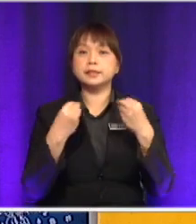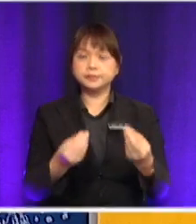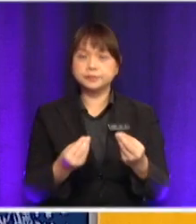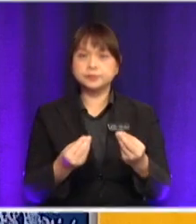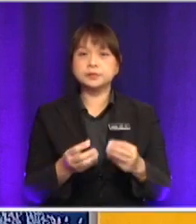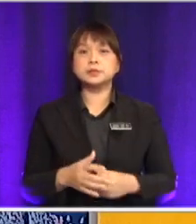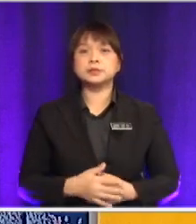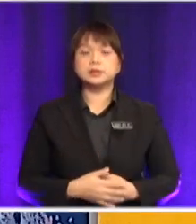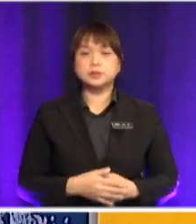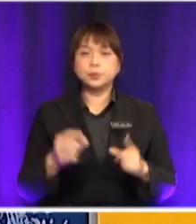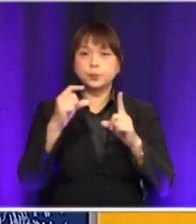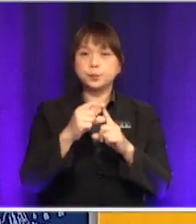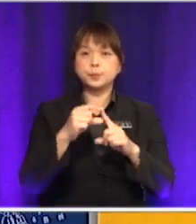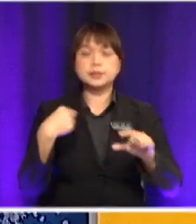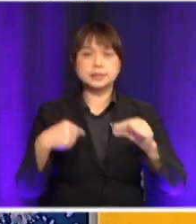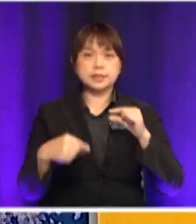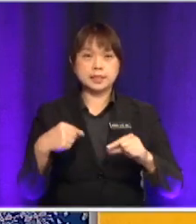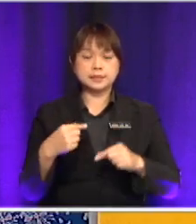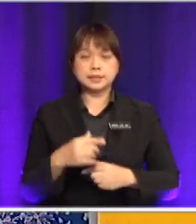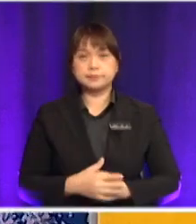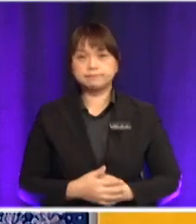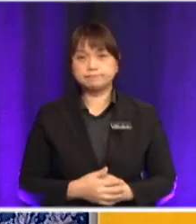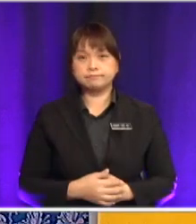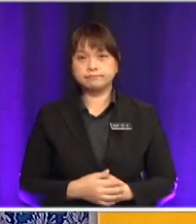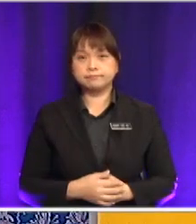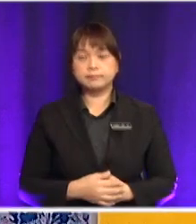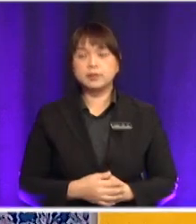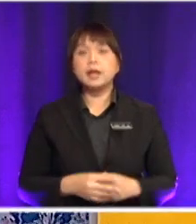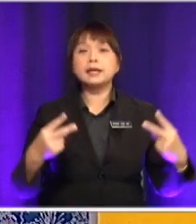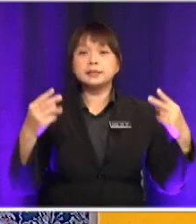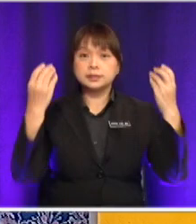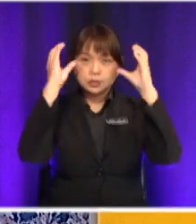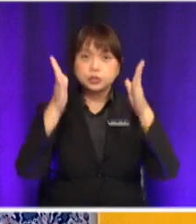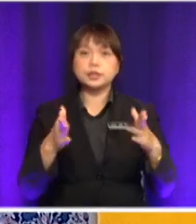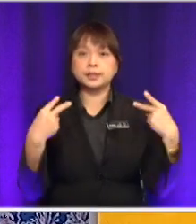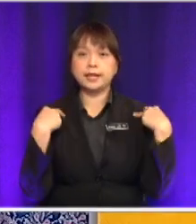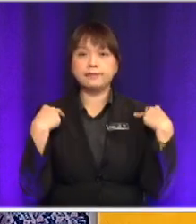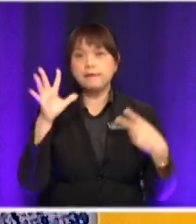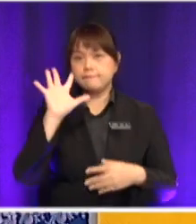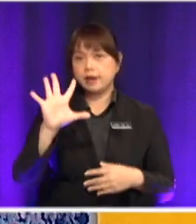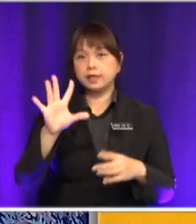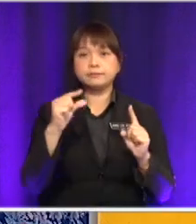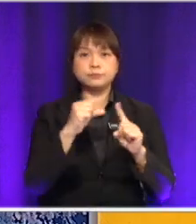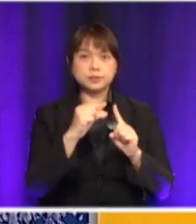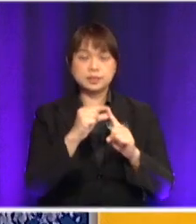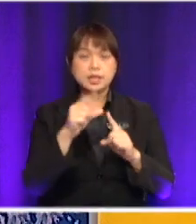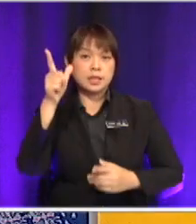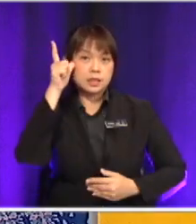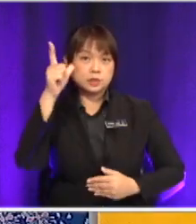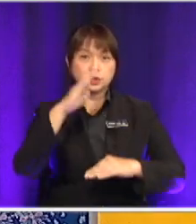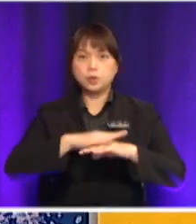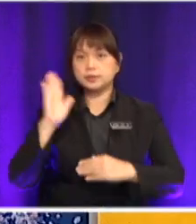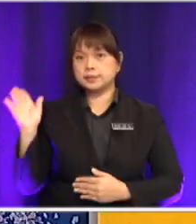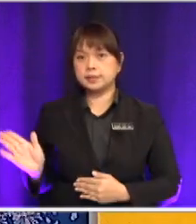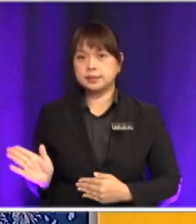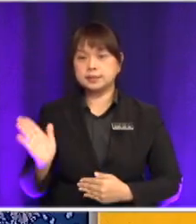word game, which is known as the jumbled up word. So I have 5 words on the slide. Okay, have a look at the slide, at